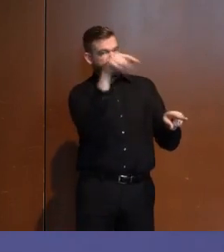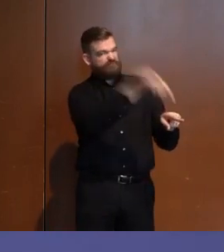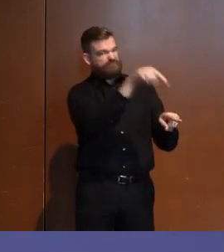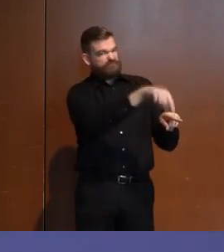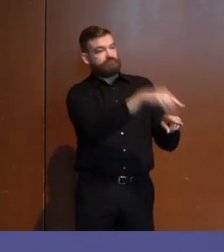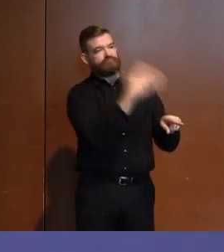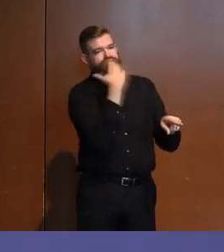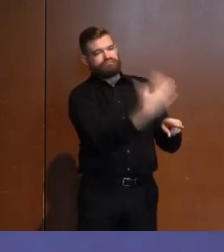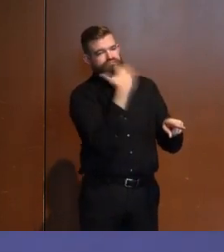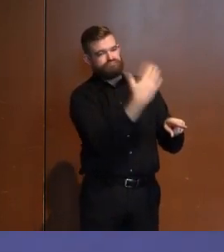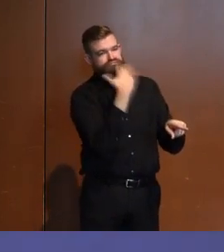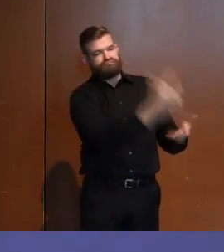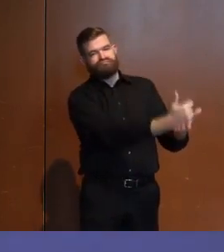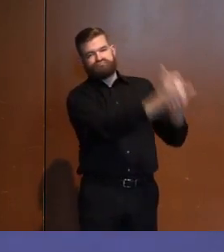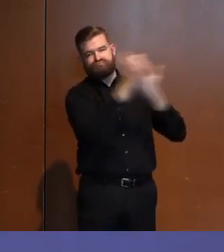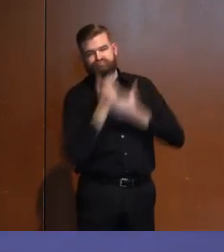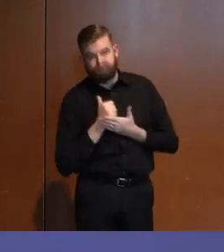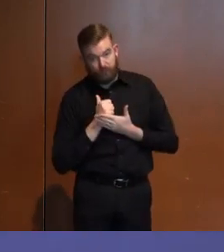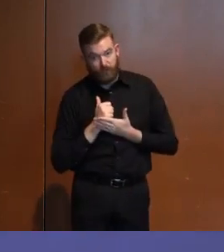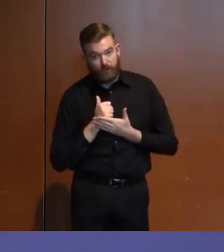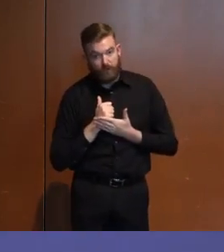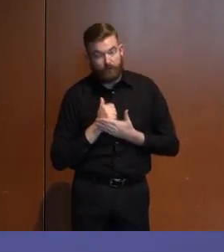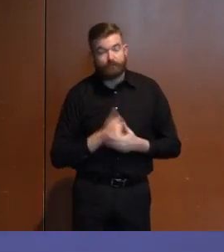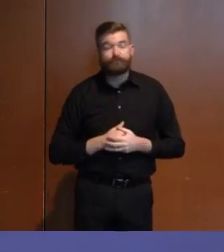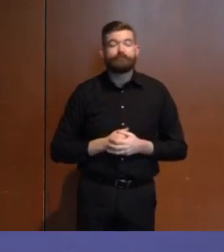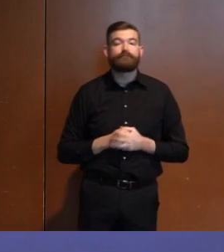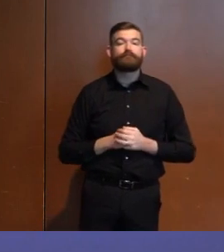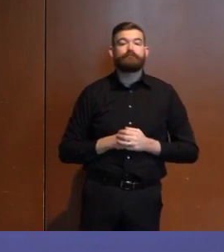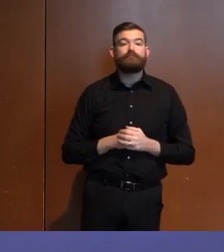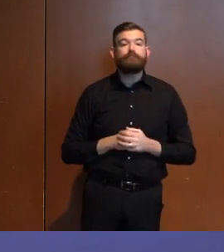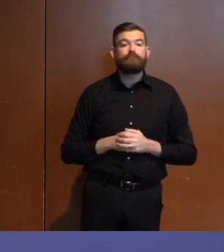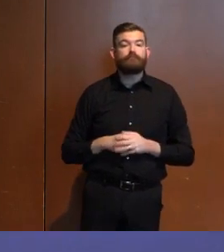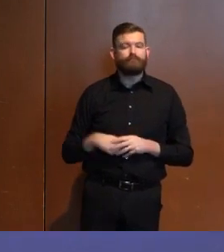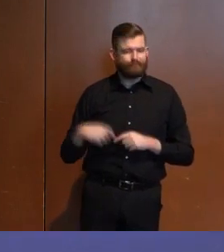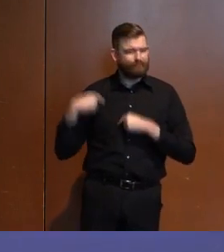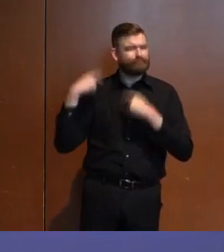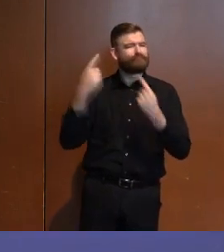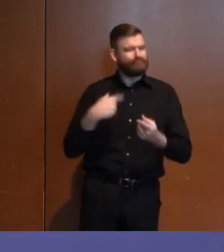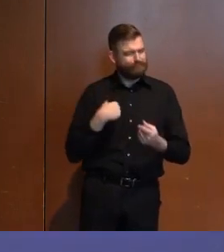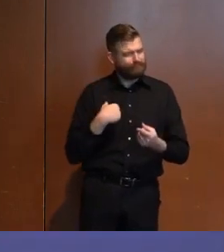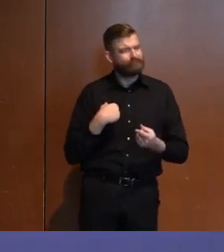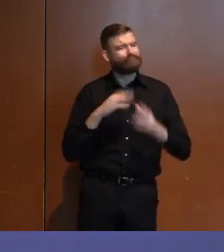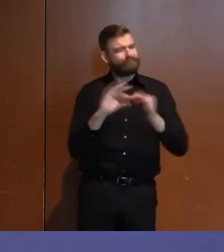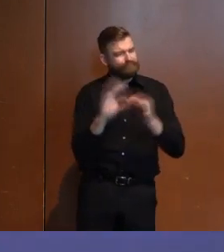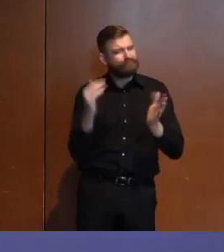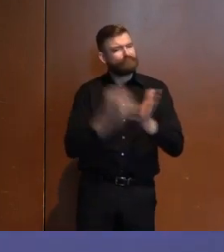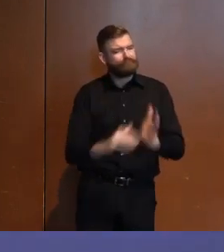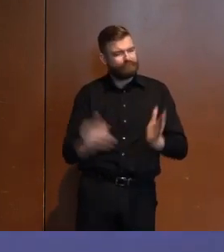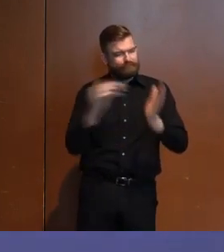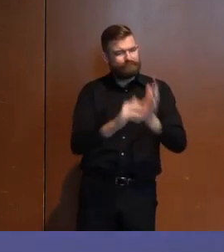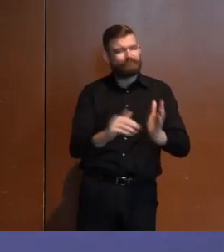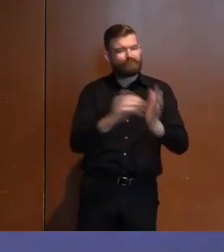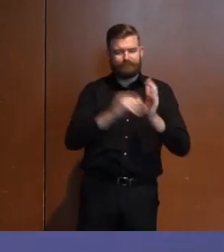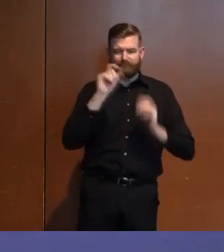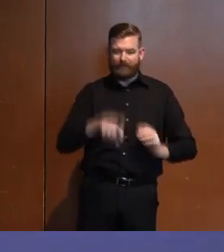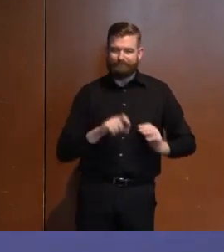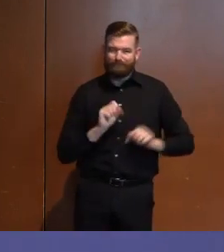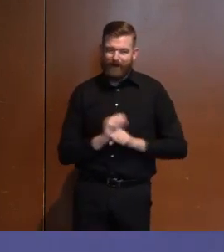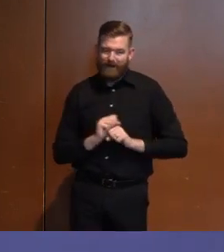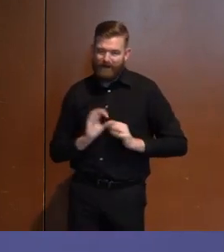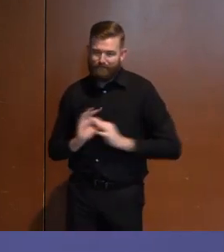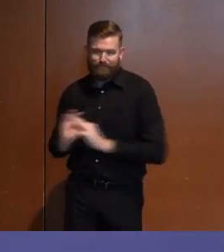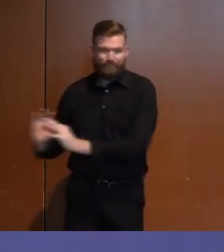I've mentioned throughout the course of the past several weeks, it takes a village, and the private sector has really stood up in a big way. I want to give a shout